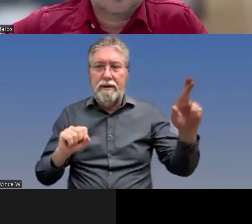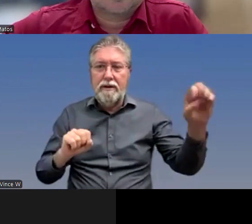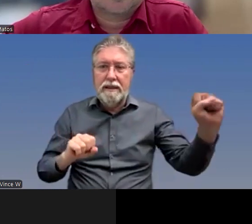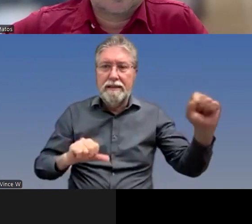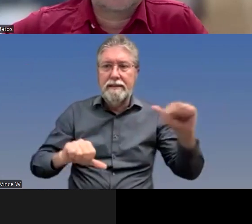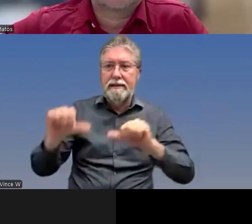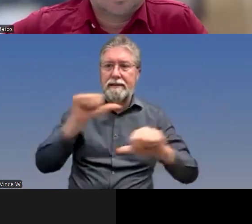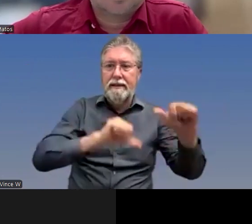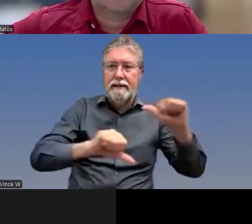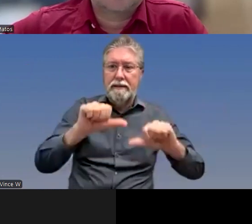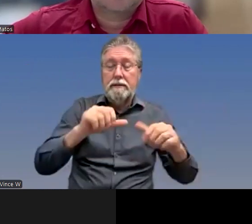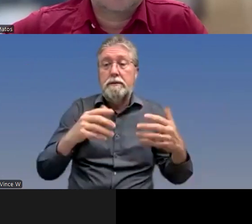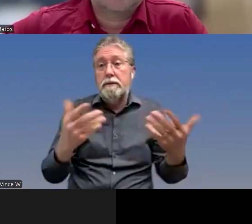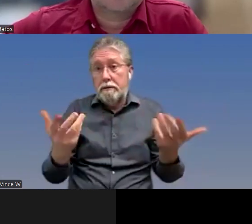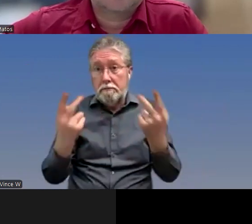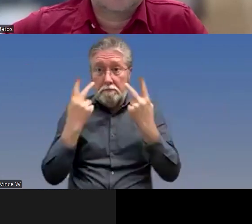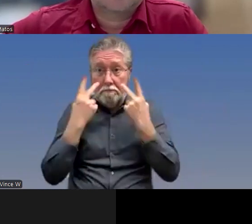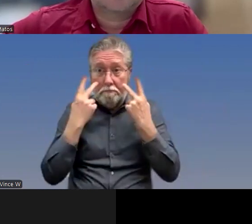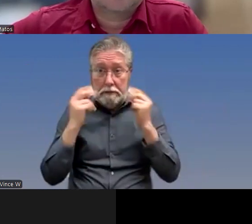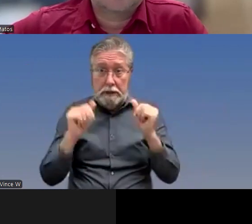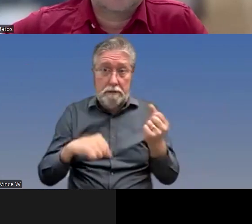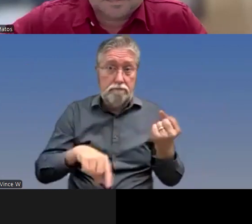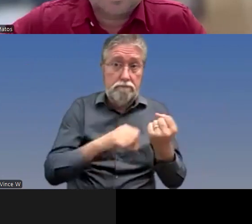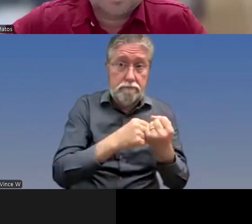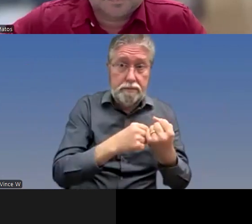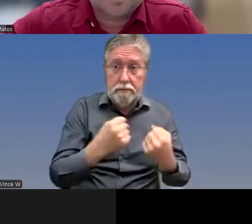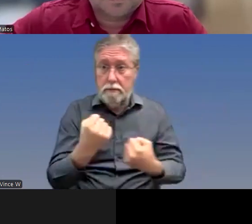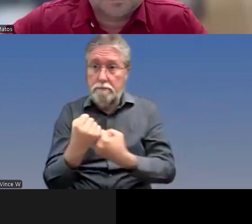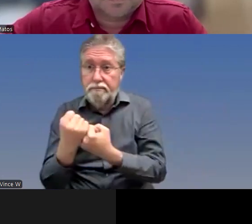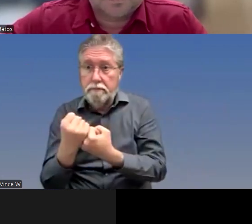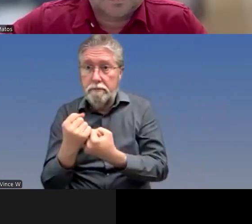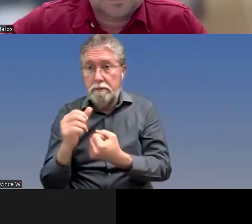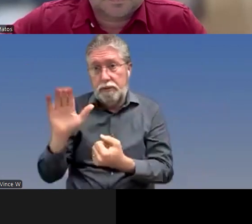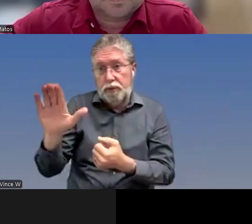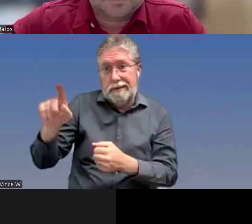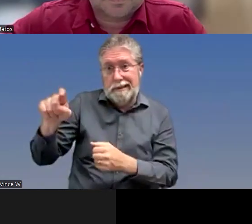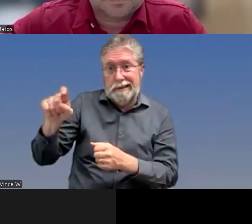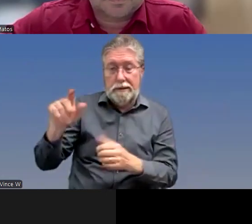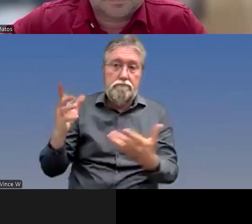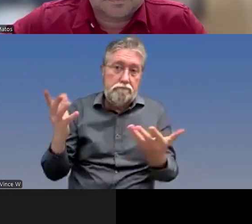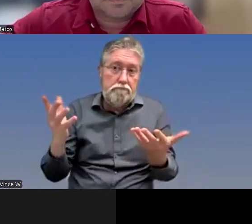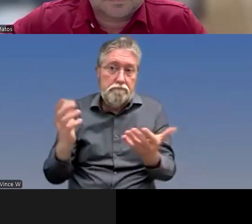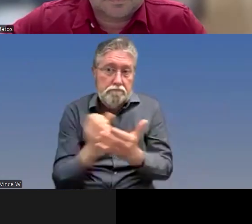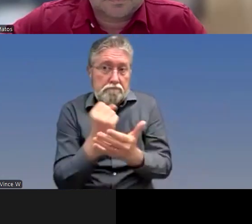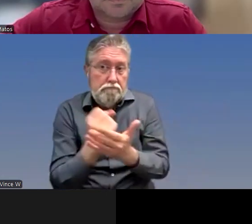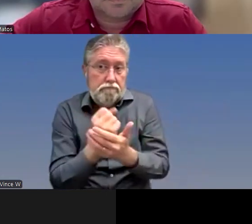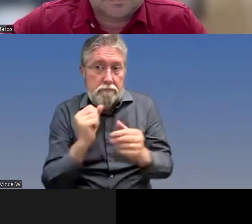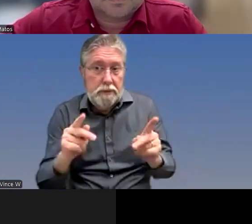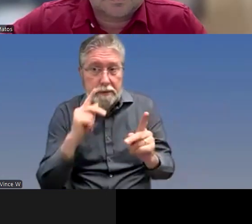to see, if we can help address some of those issues and take advantage of some of the opportunities the